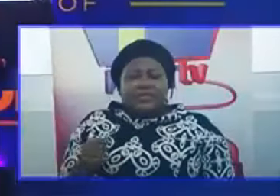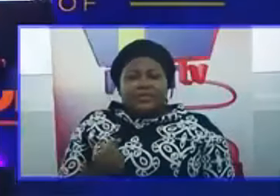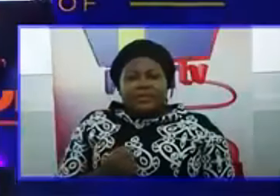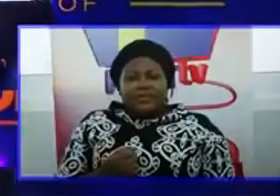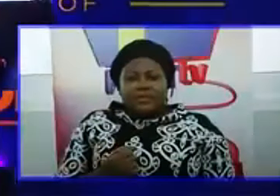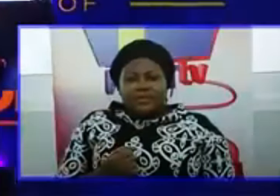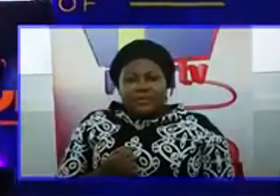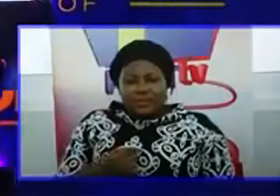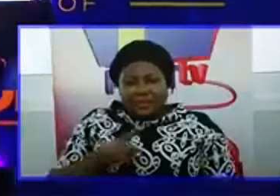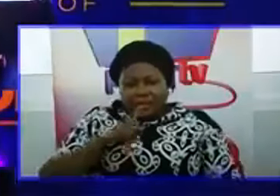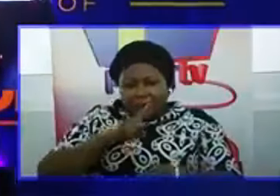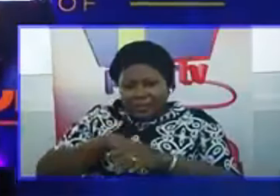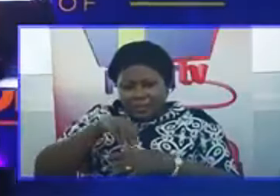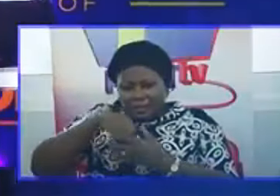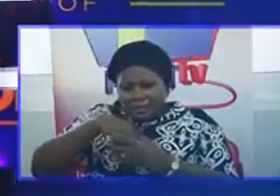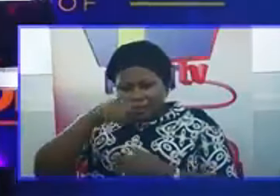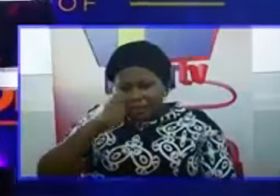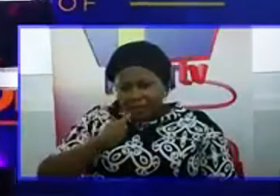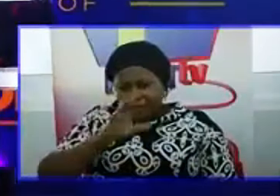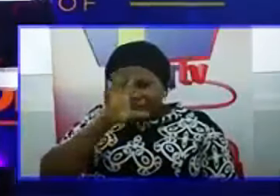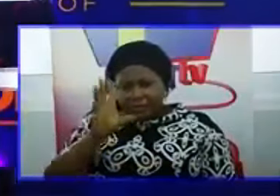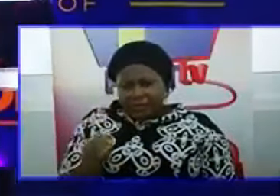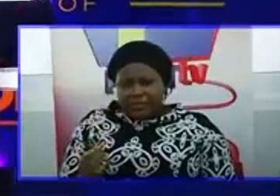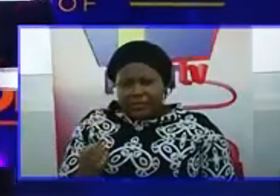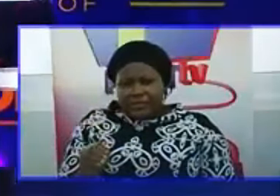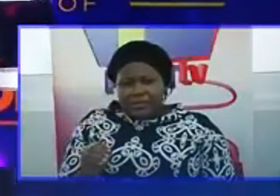When we were in South Africa,